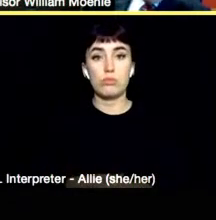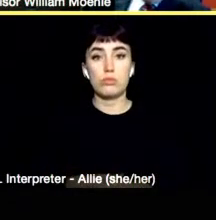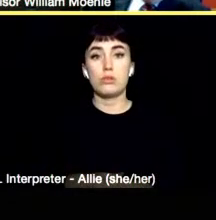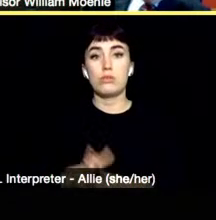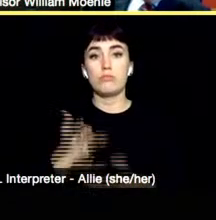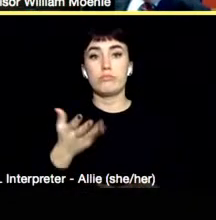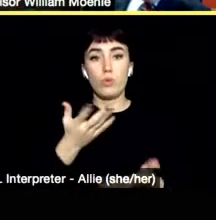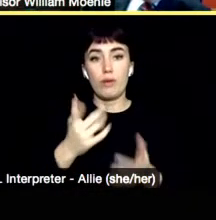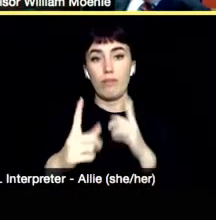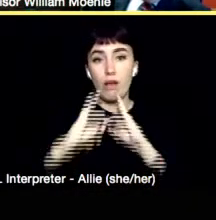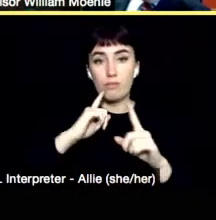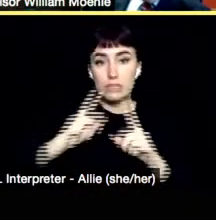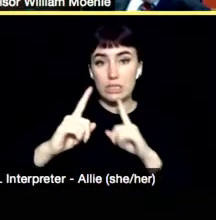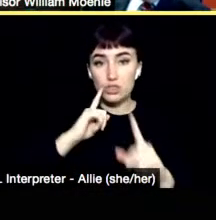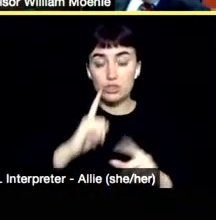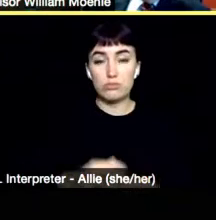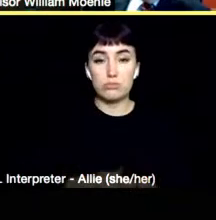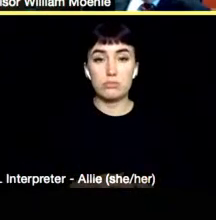conversation,